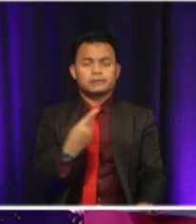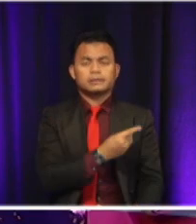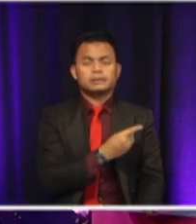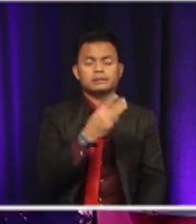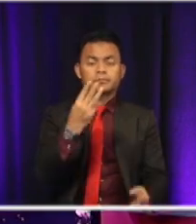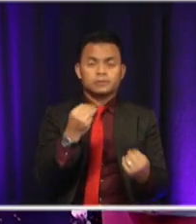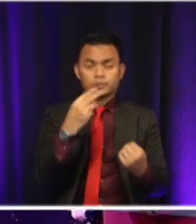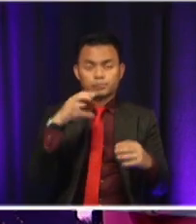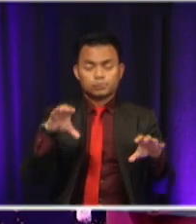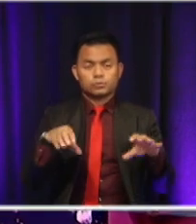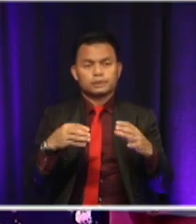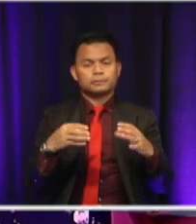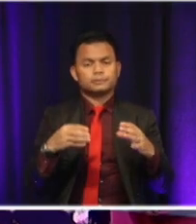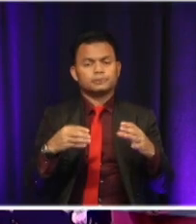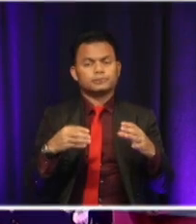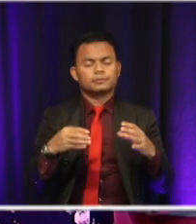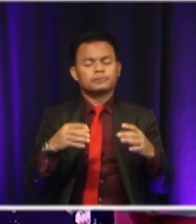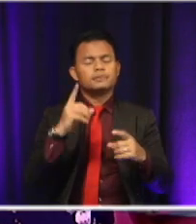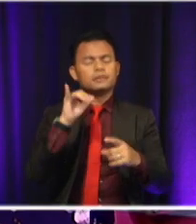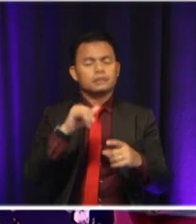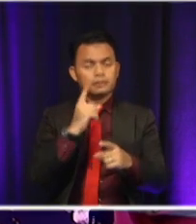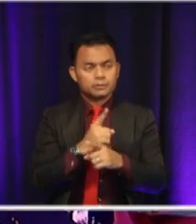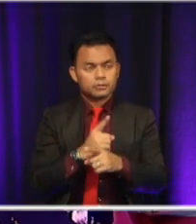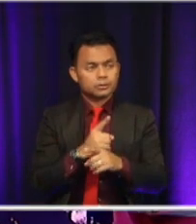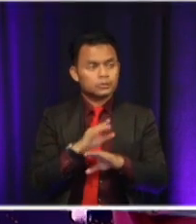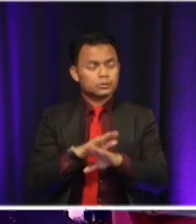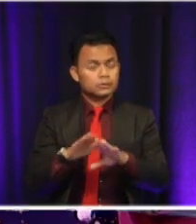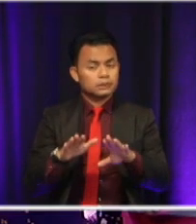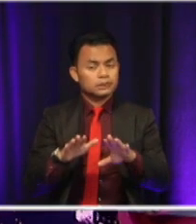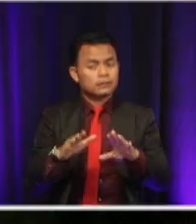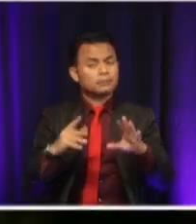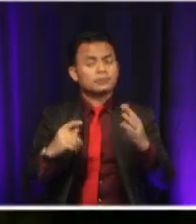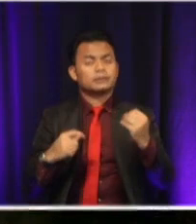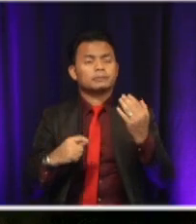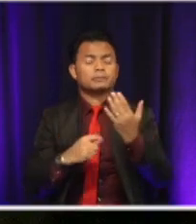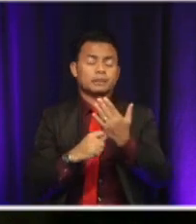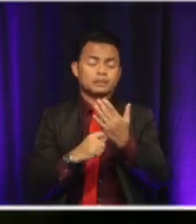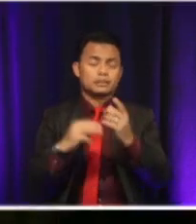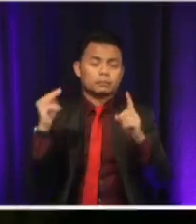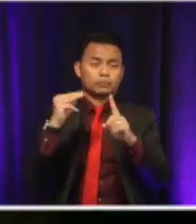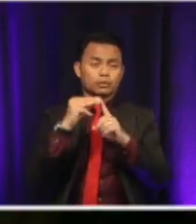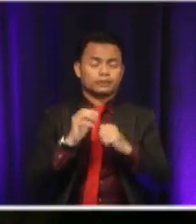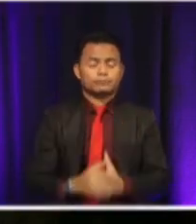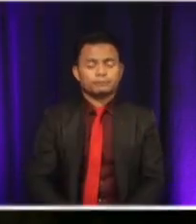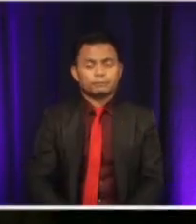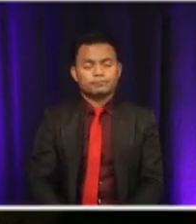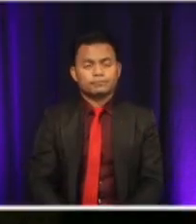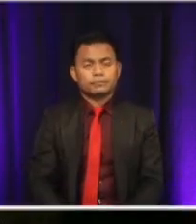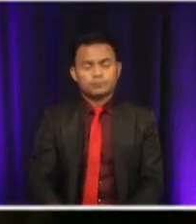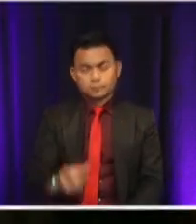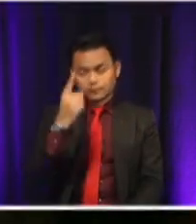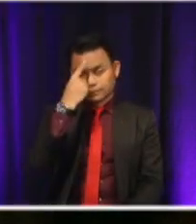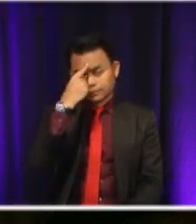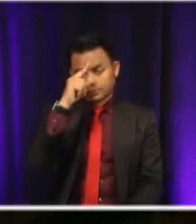speaking, you are not responding to the question. You don't get plus points for that. There is not a competition to impress, as